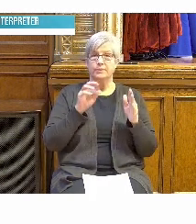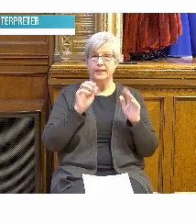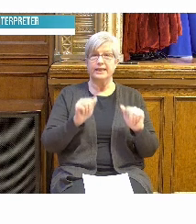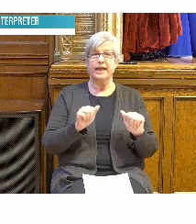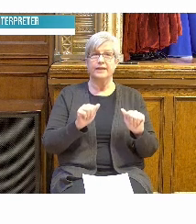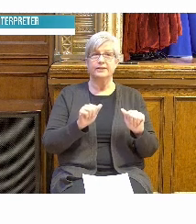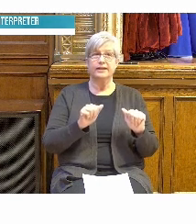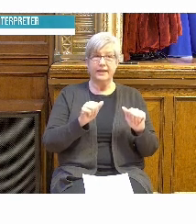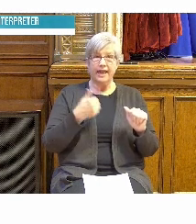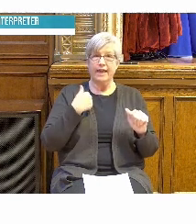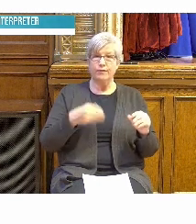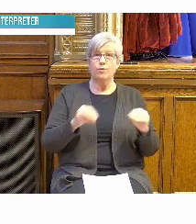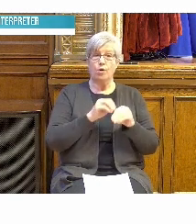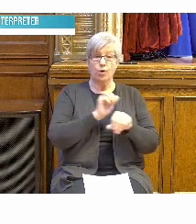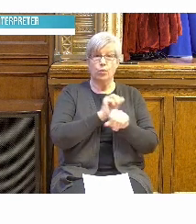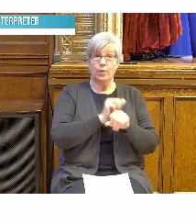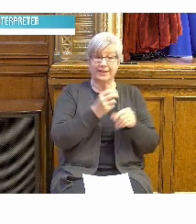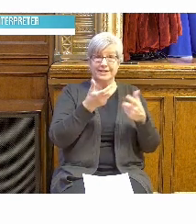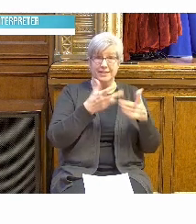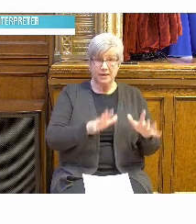done that way.